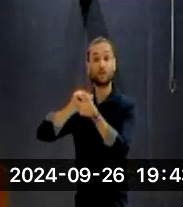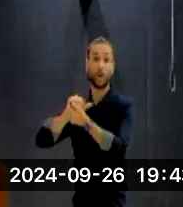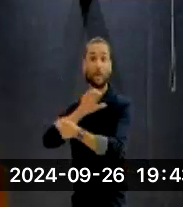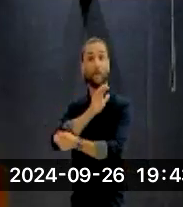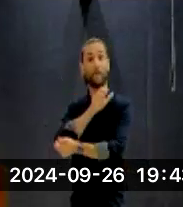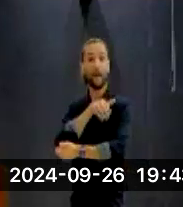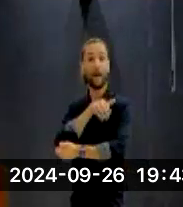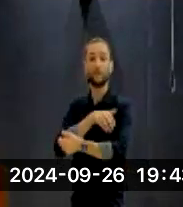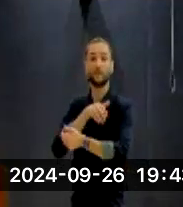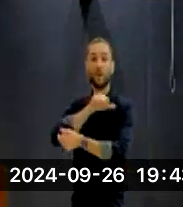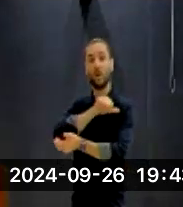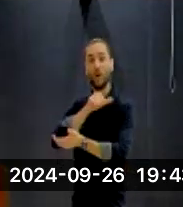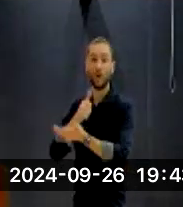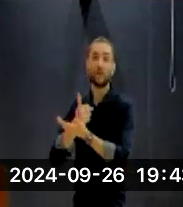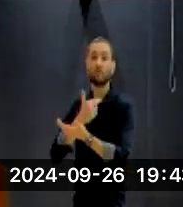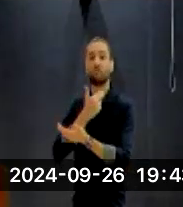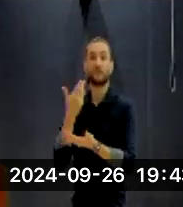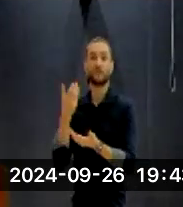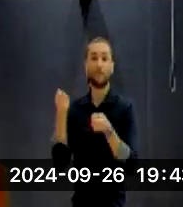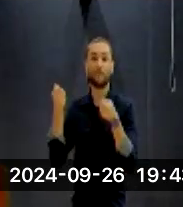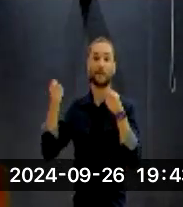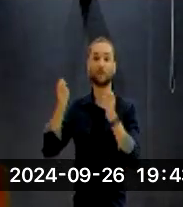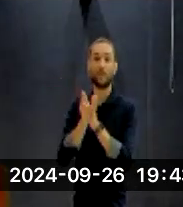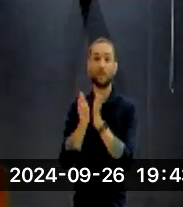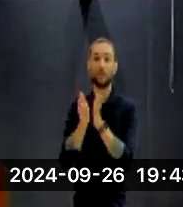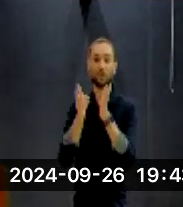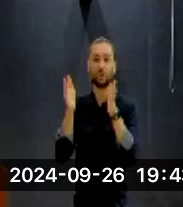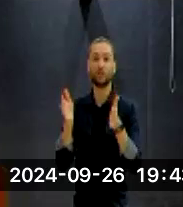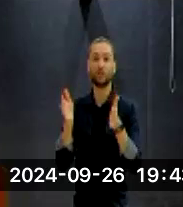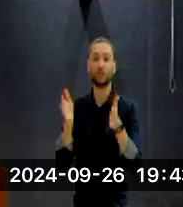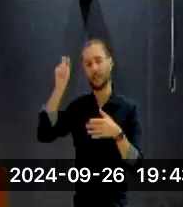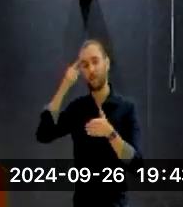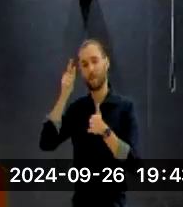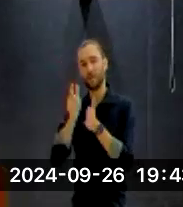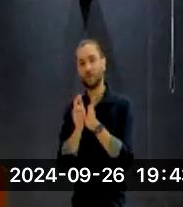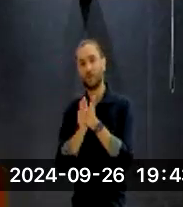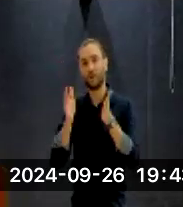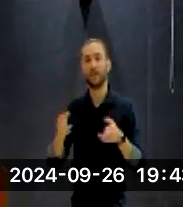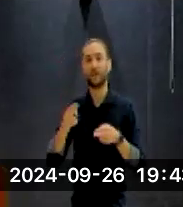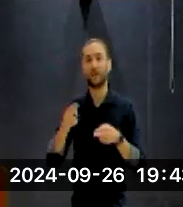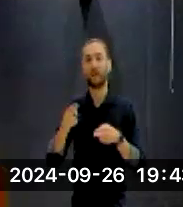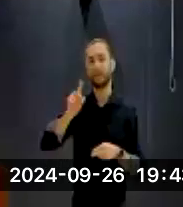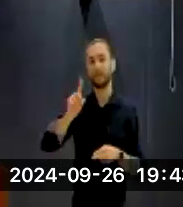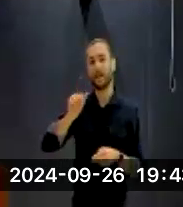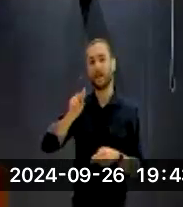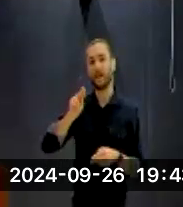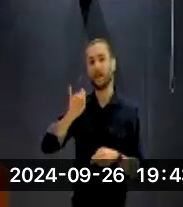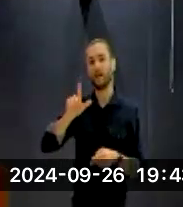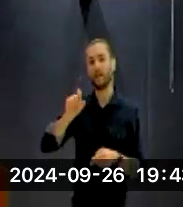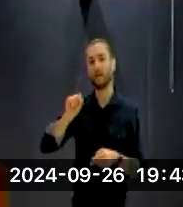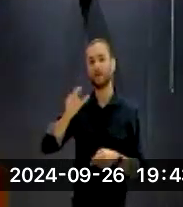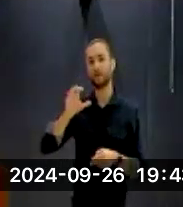risk management attorney, he's a government attorney, his name is Daniel Shenoff, went across the street